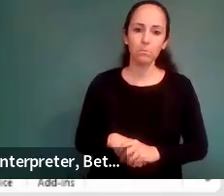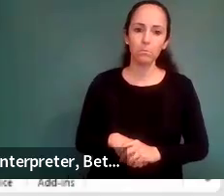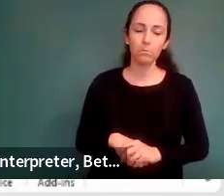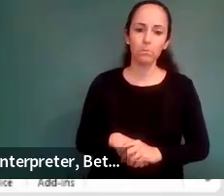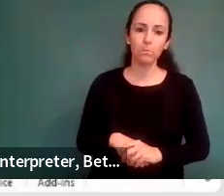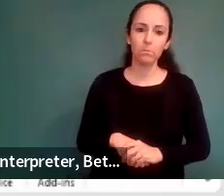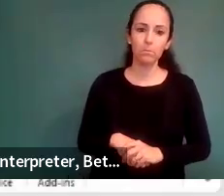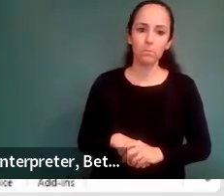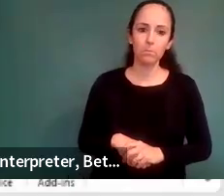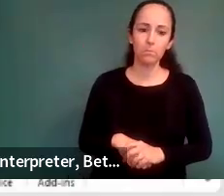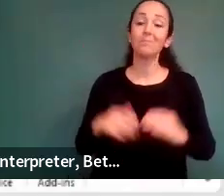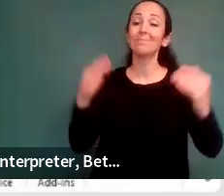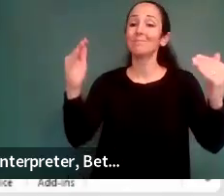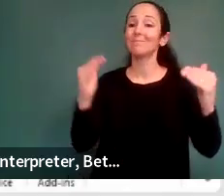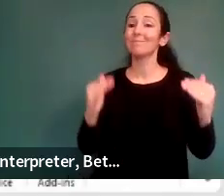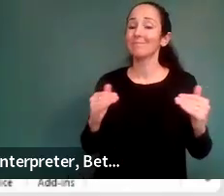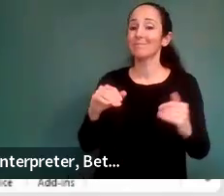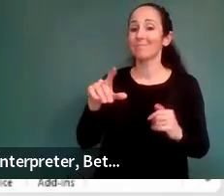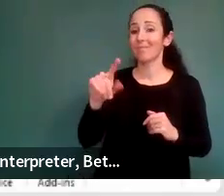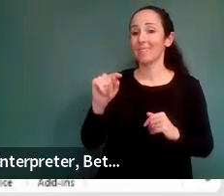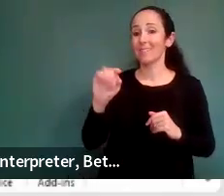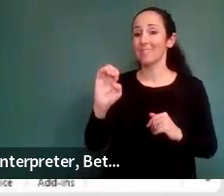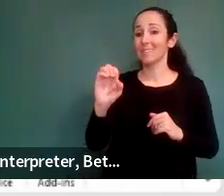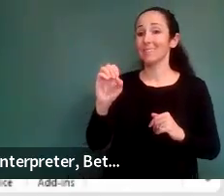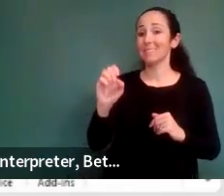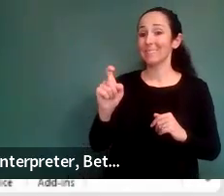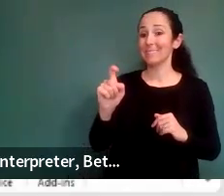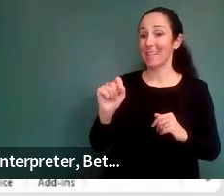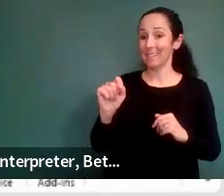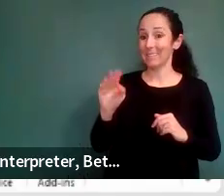authored by the instructor. Our sole text for this book.